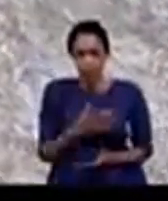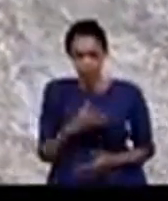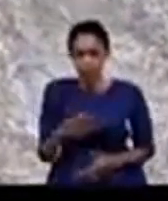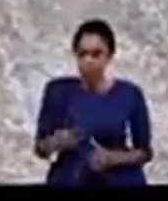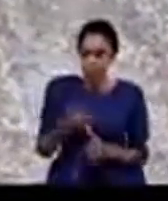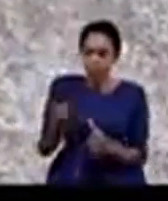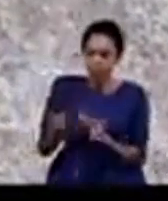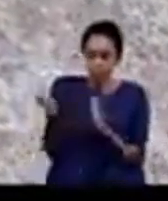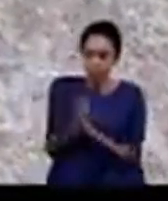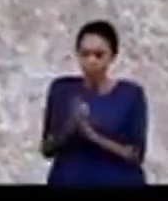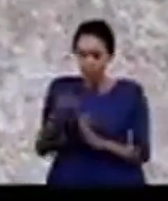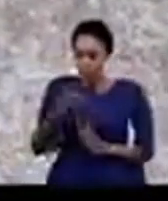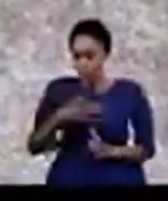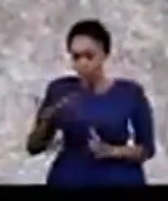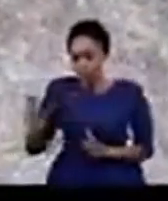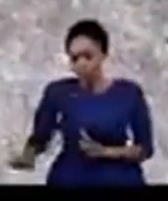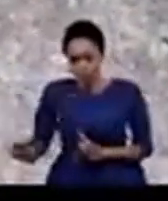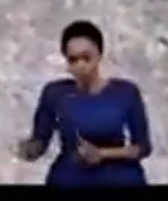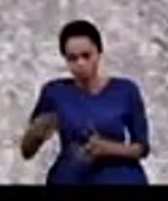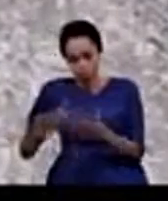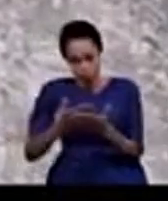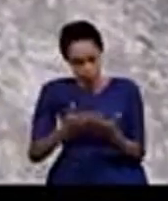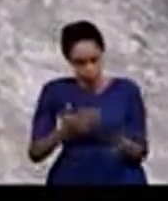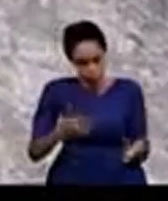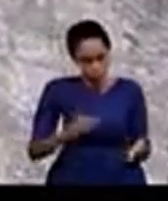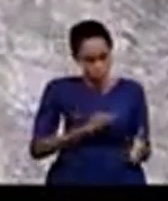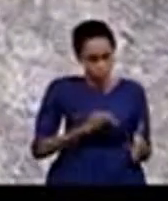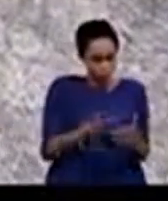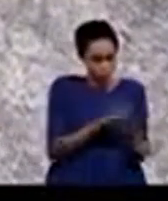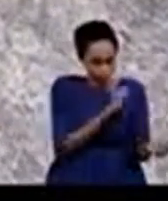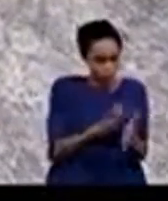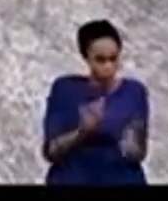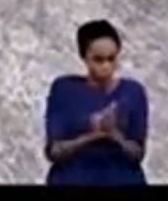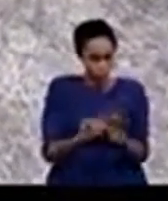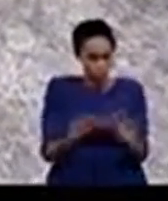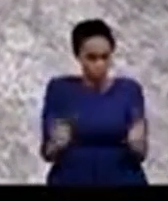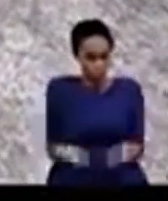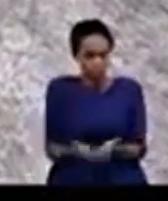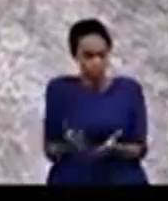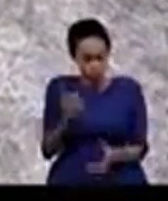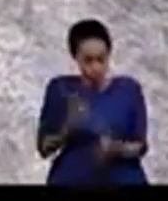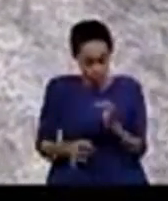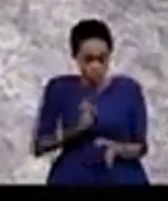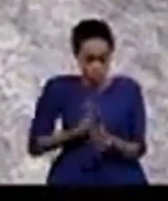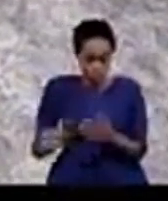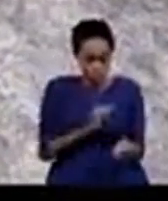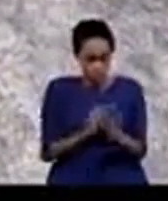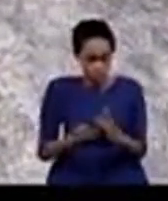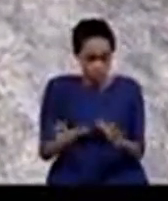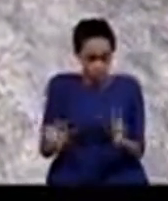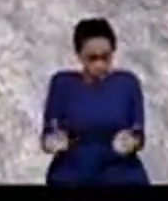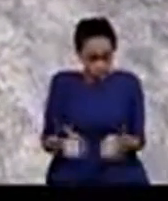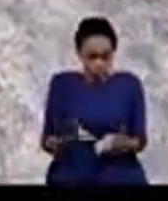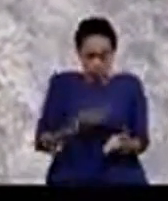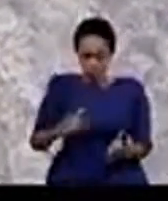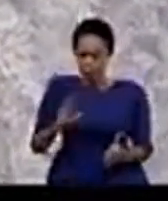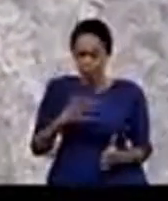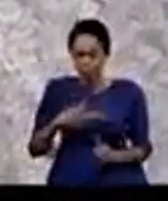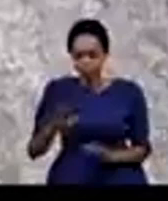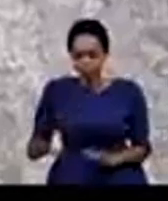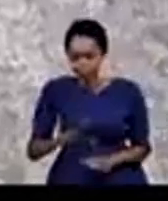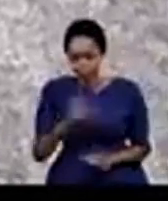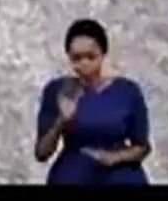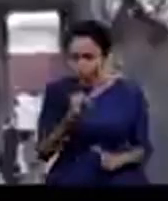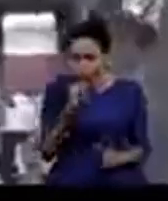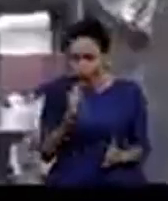will break the pot. What if I break the pot and my child does not rise up? And then I've lost